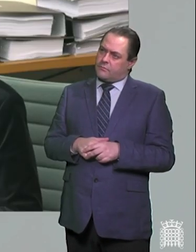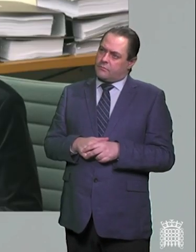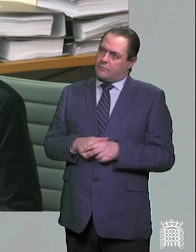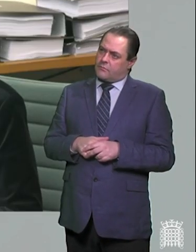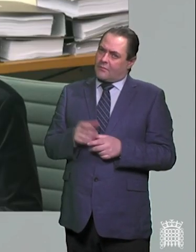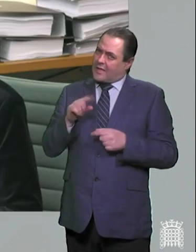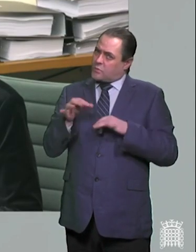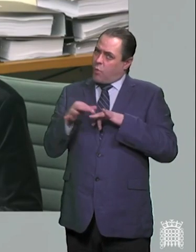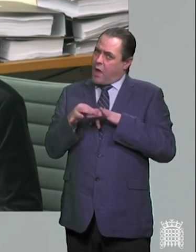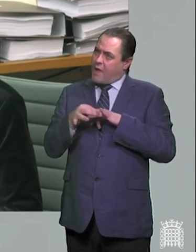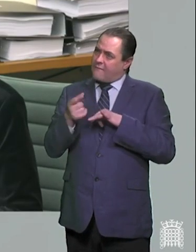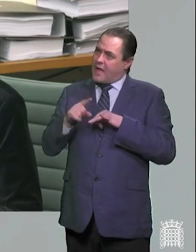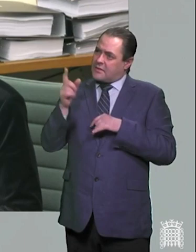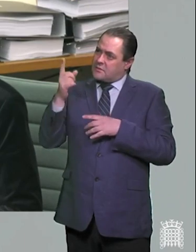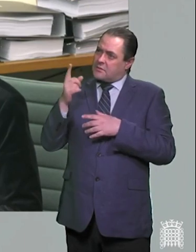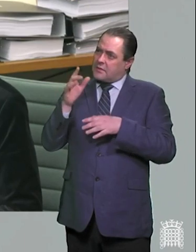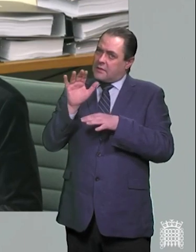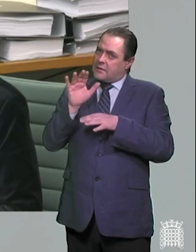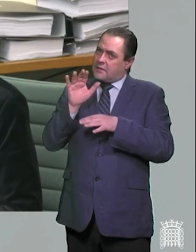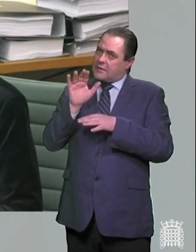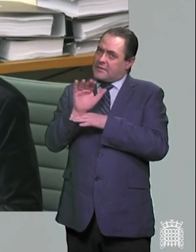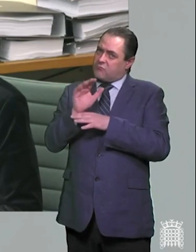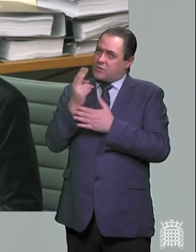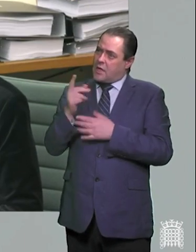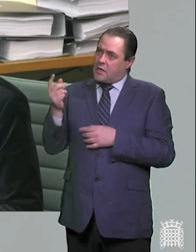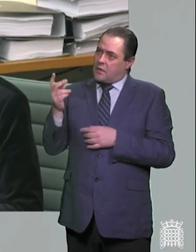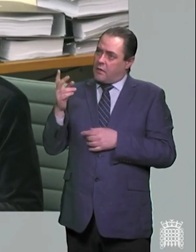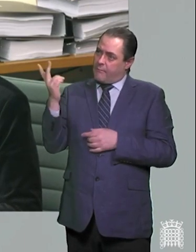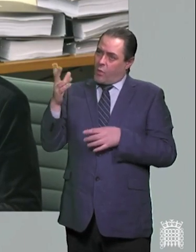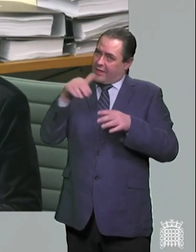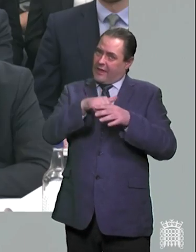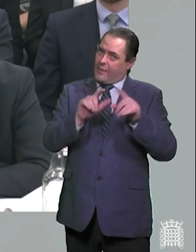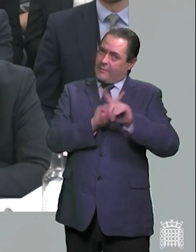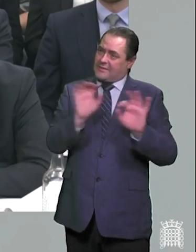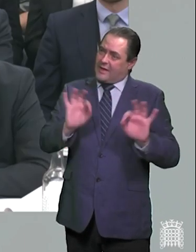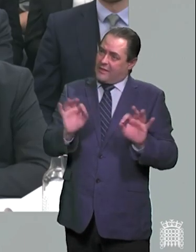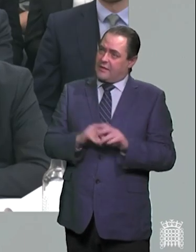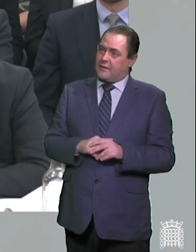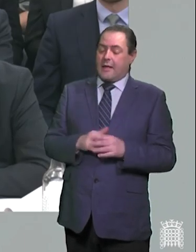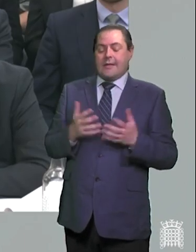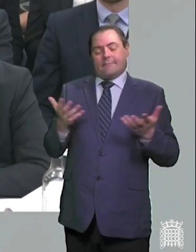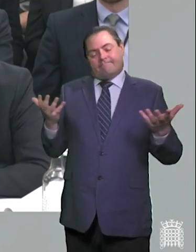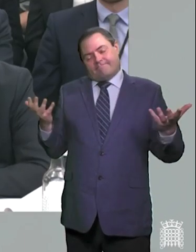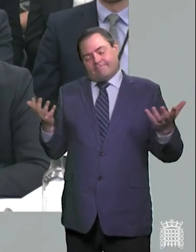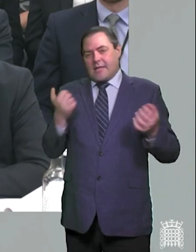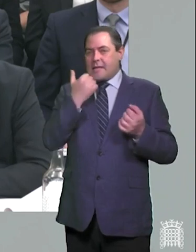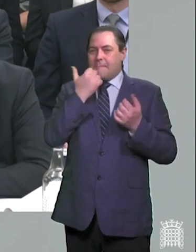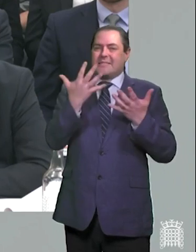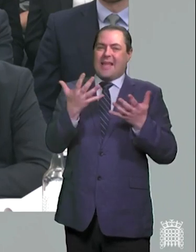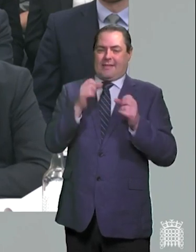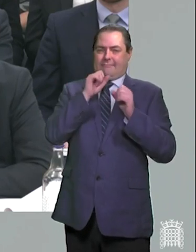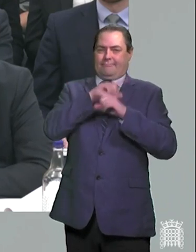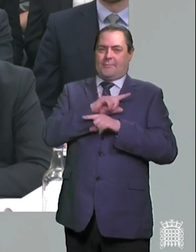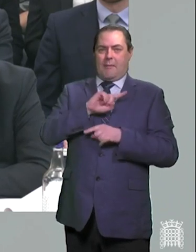your wife and the contractor were not attending that meeting. It is one of the peculiarities of number 10